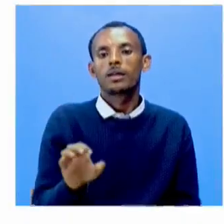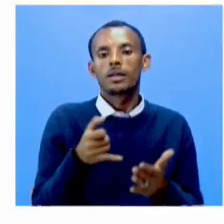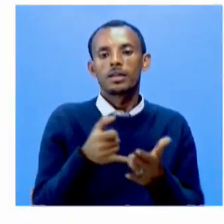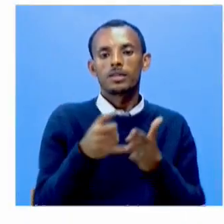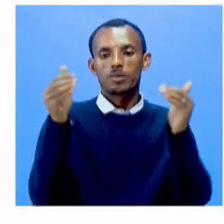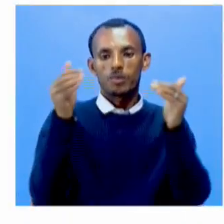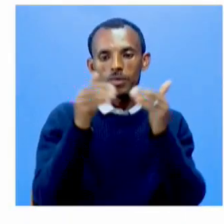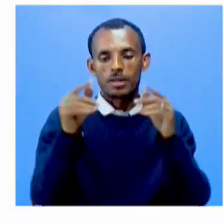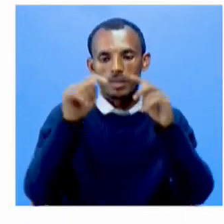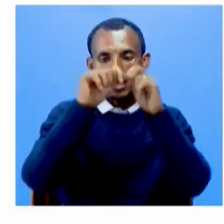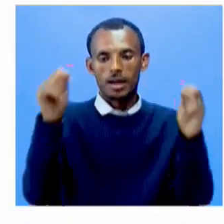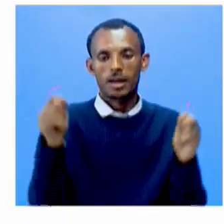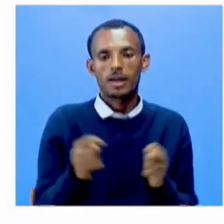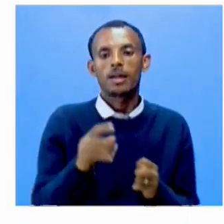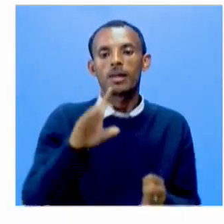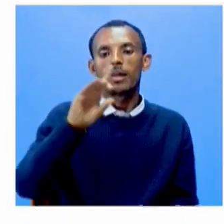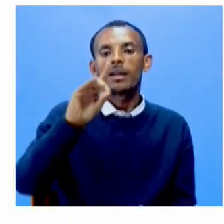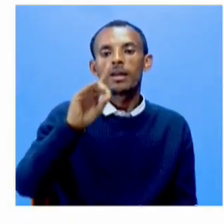congruent to triangle